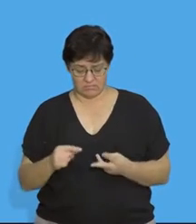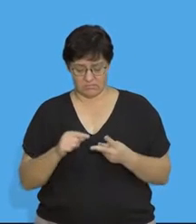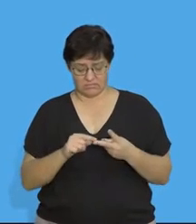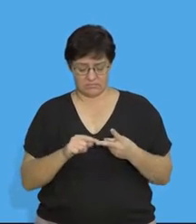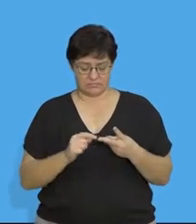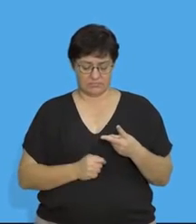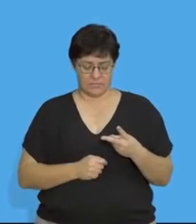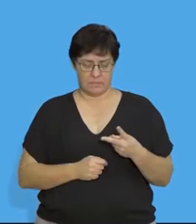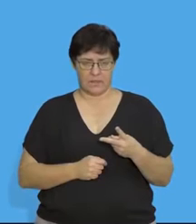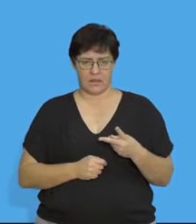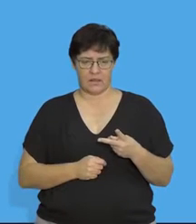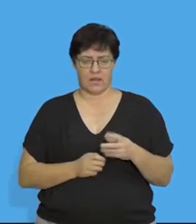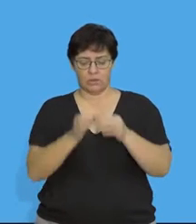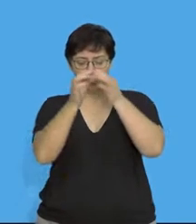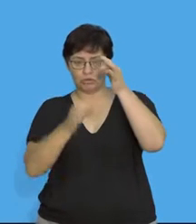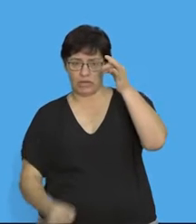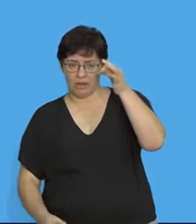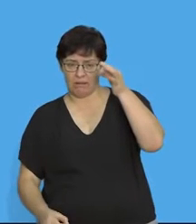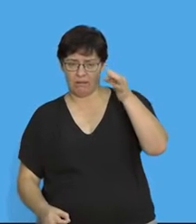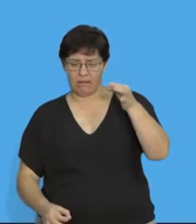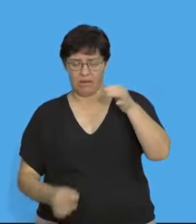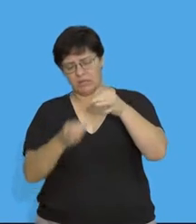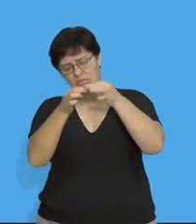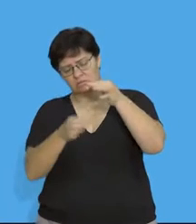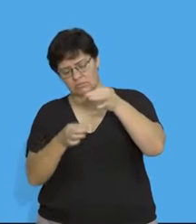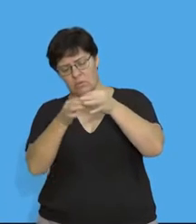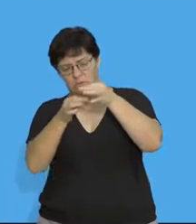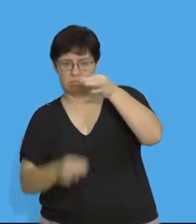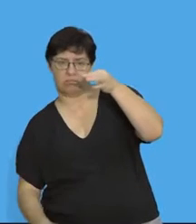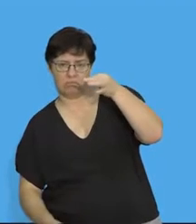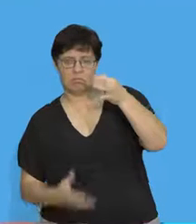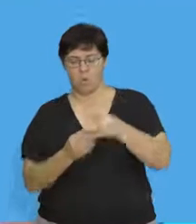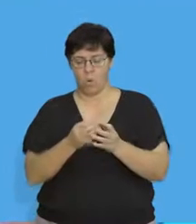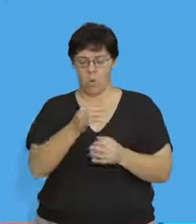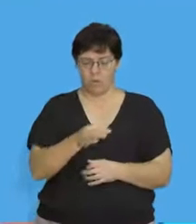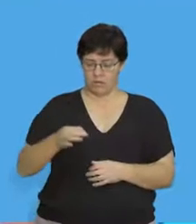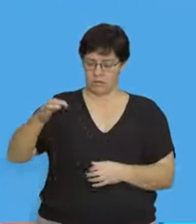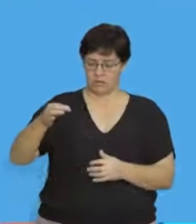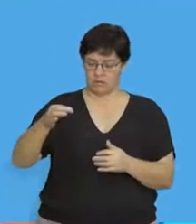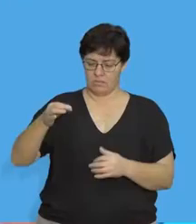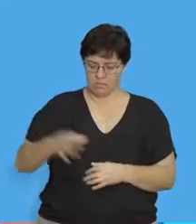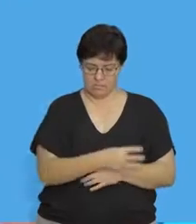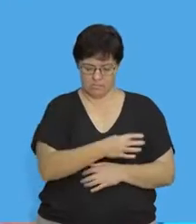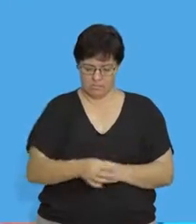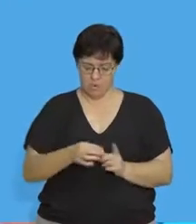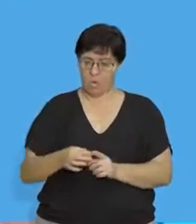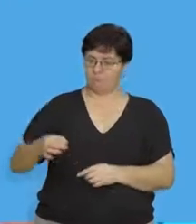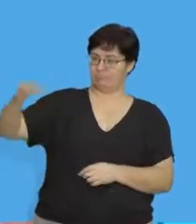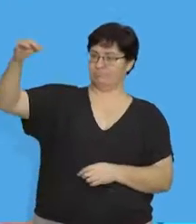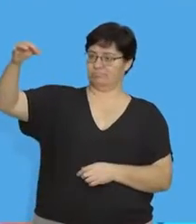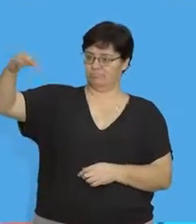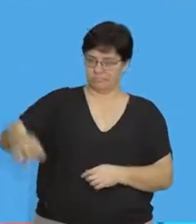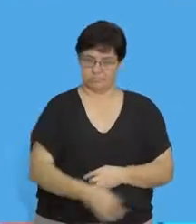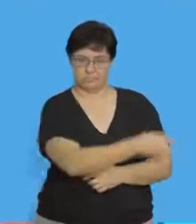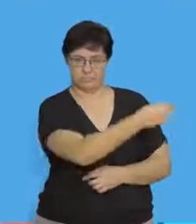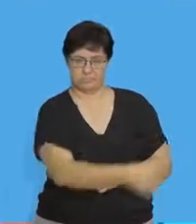string, does that affect? And what about the angle of release? All of these are variables. Now, we can't allow